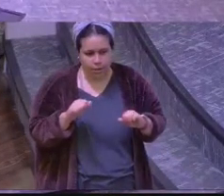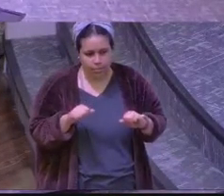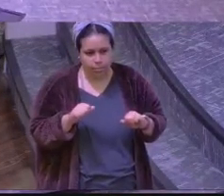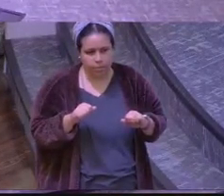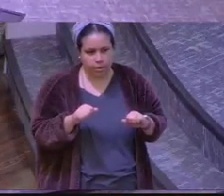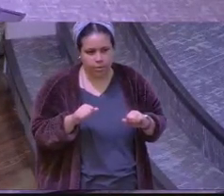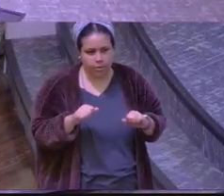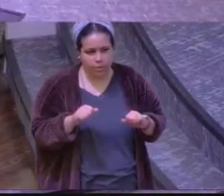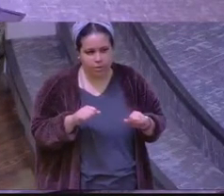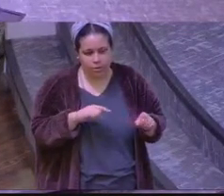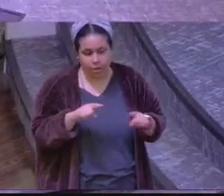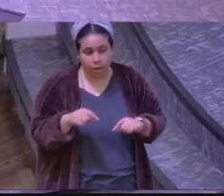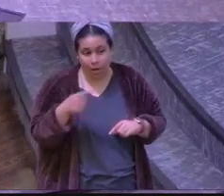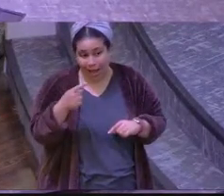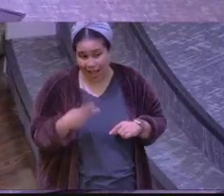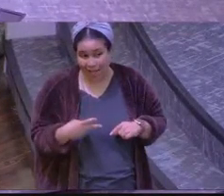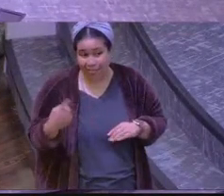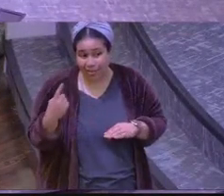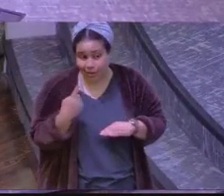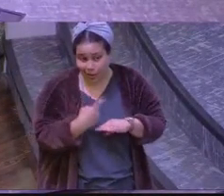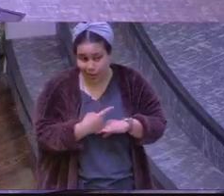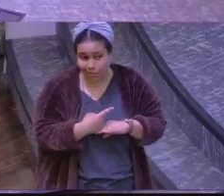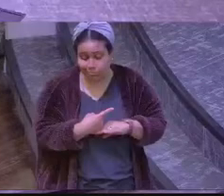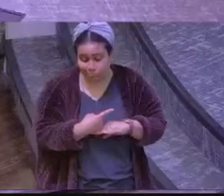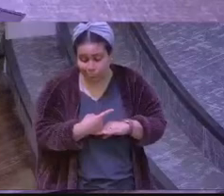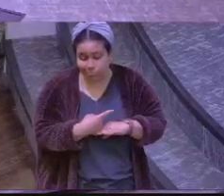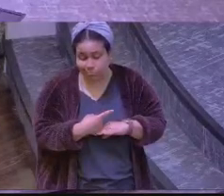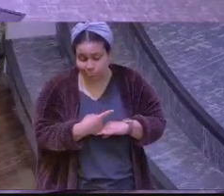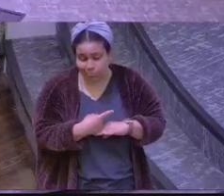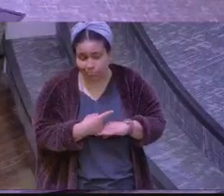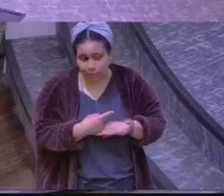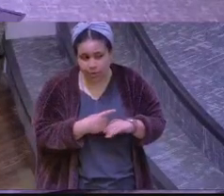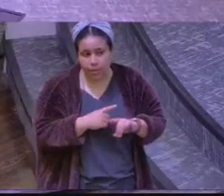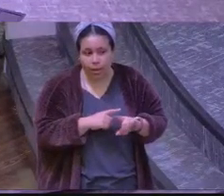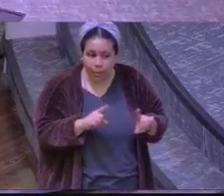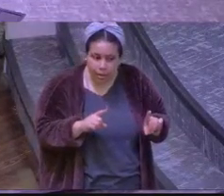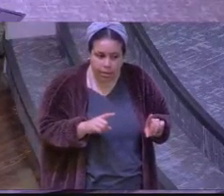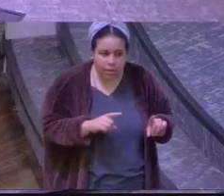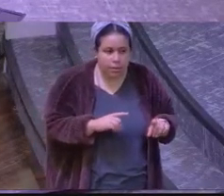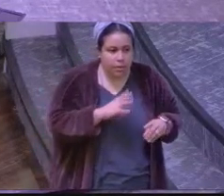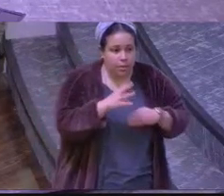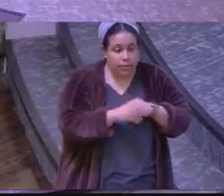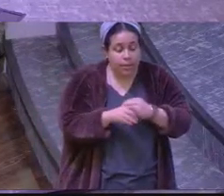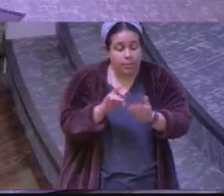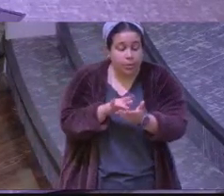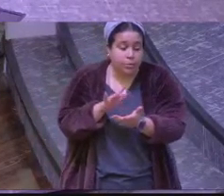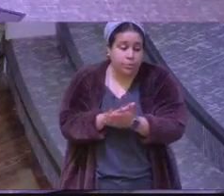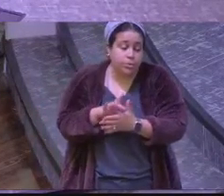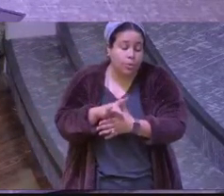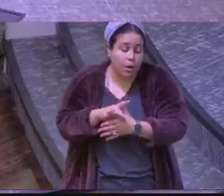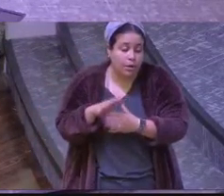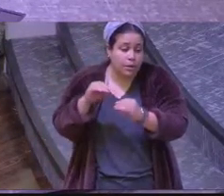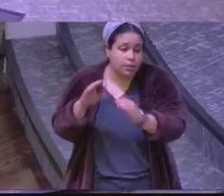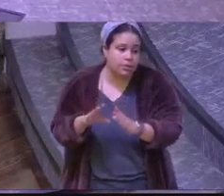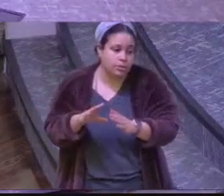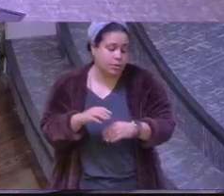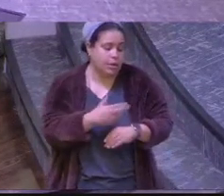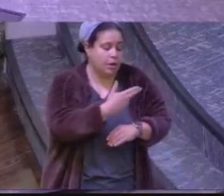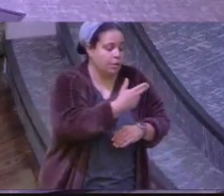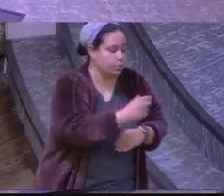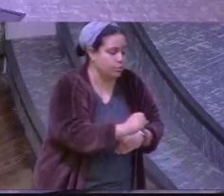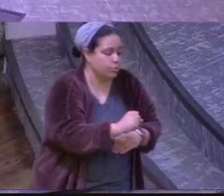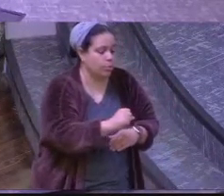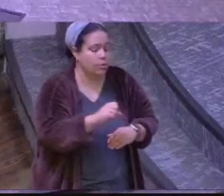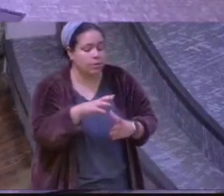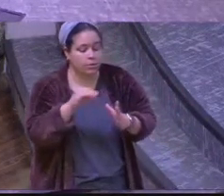attend half day because of that. Mm-hmm. But by having middle school content teachers and high school content teachers,